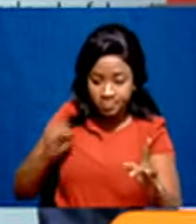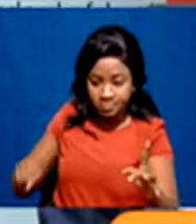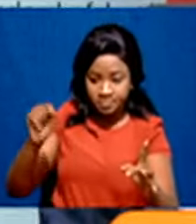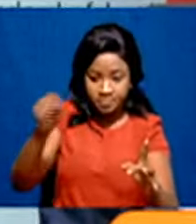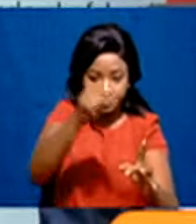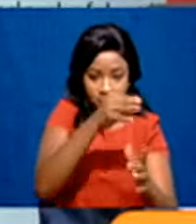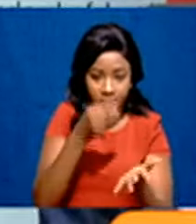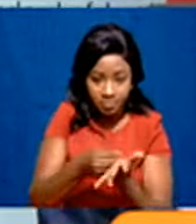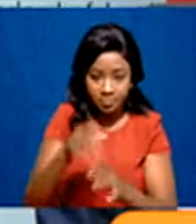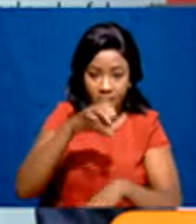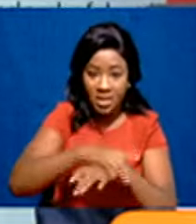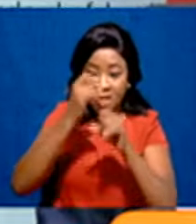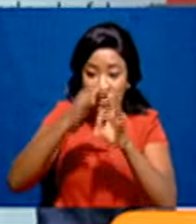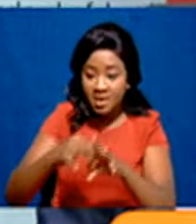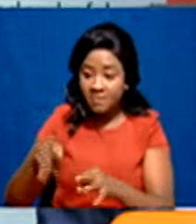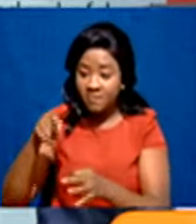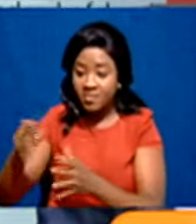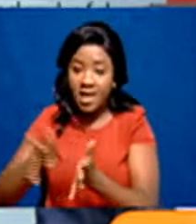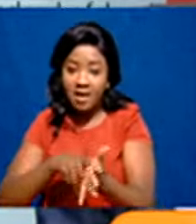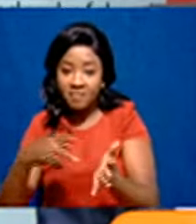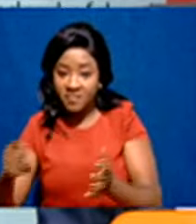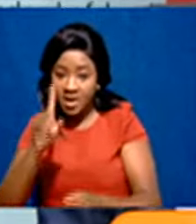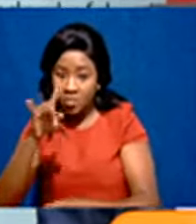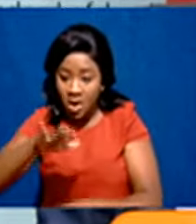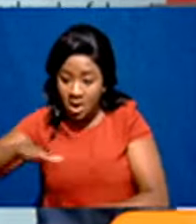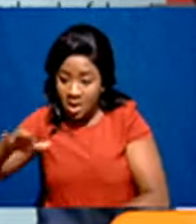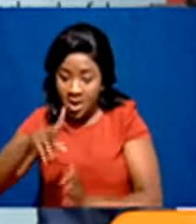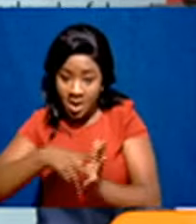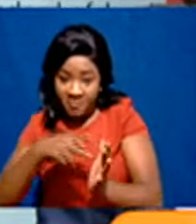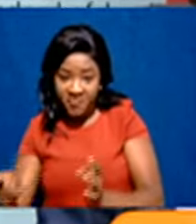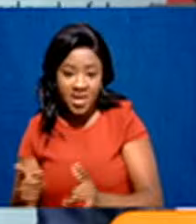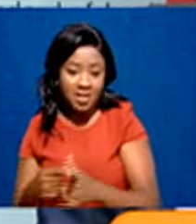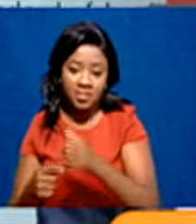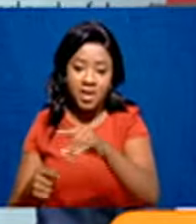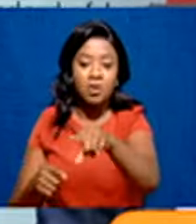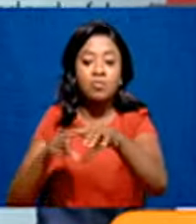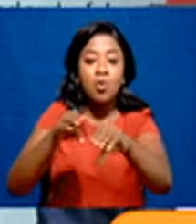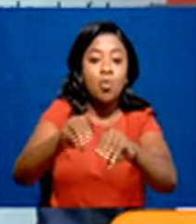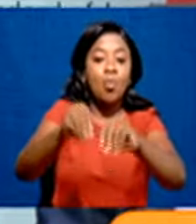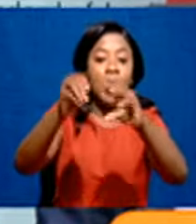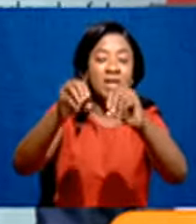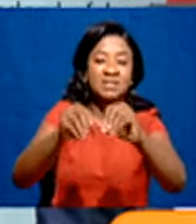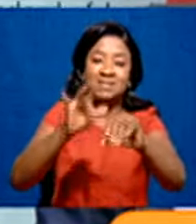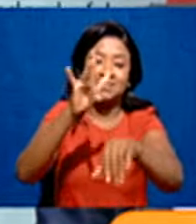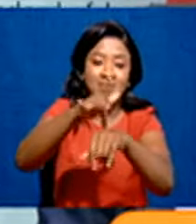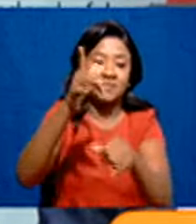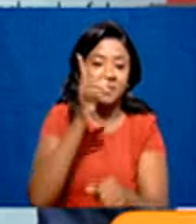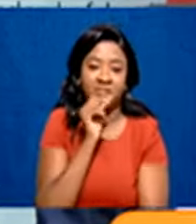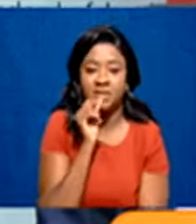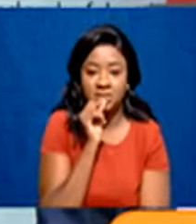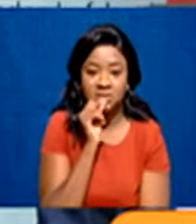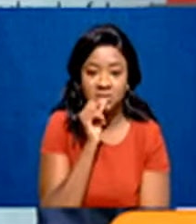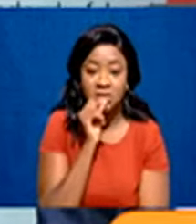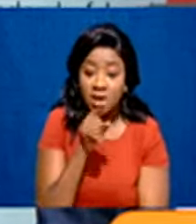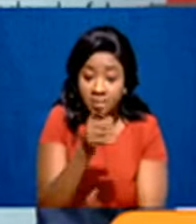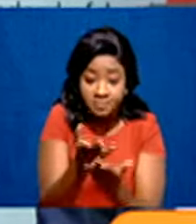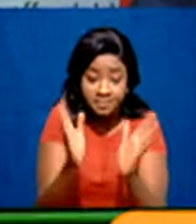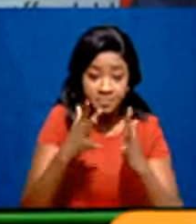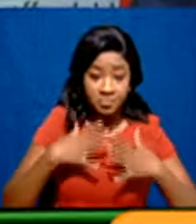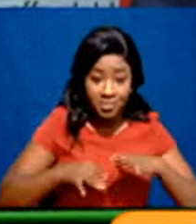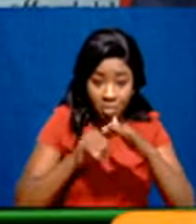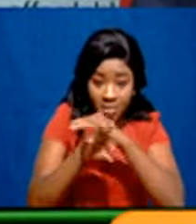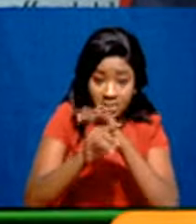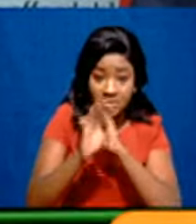that fails, as is the case now, then quality is compromised, access is